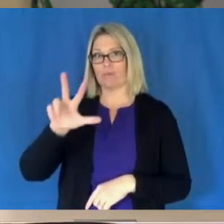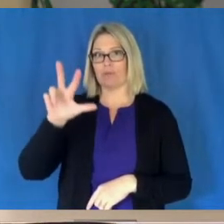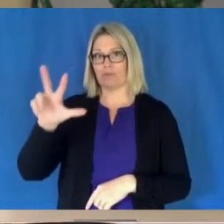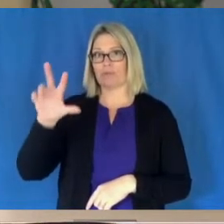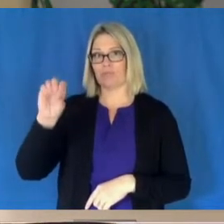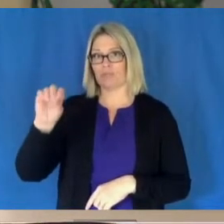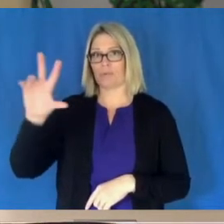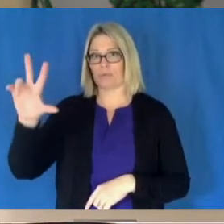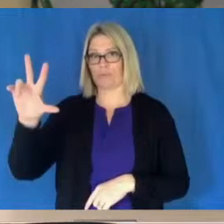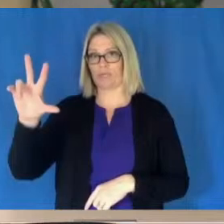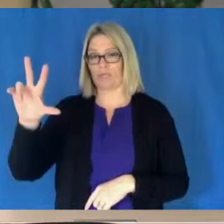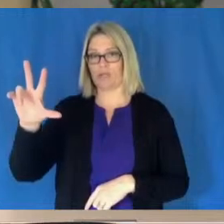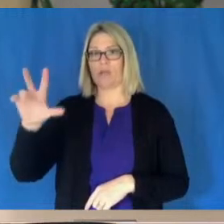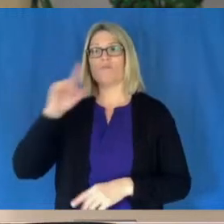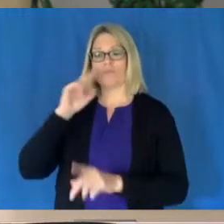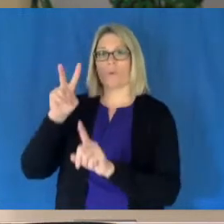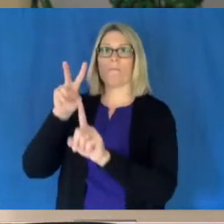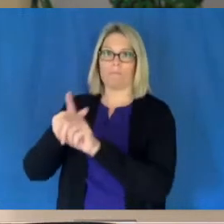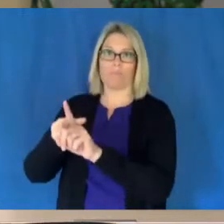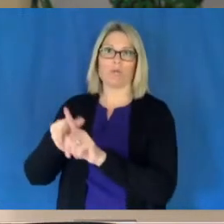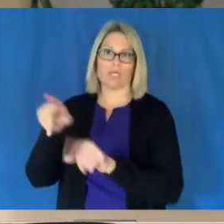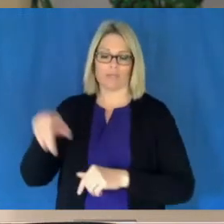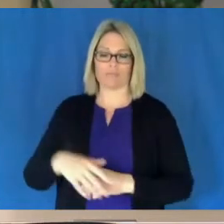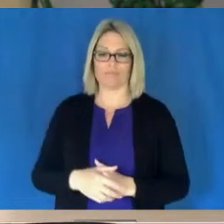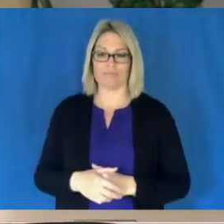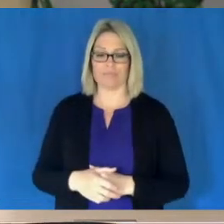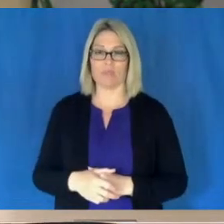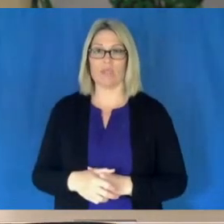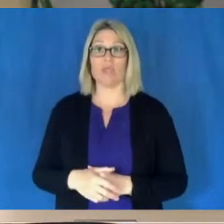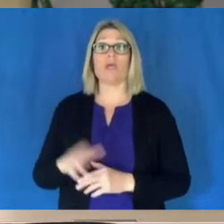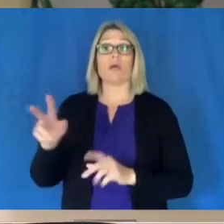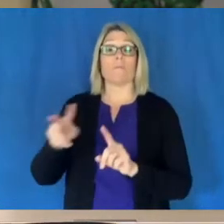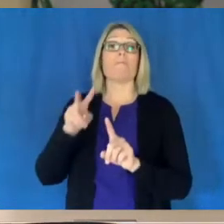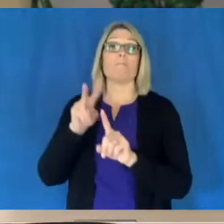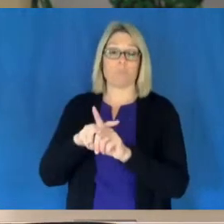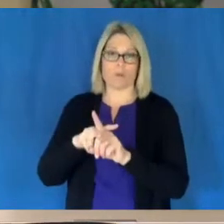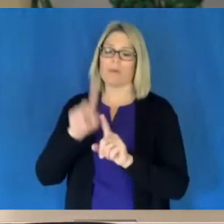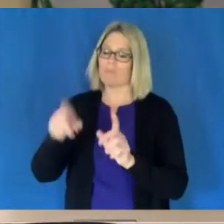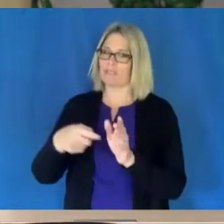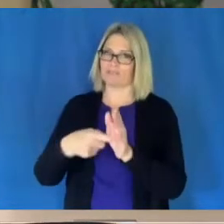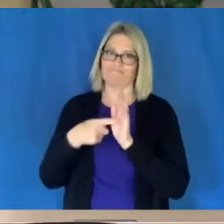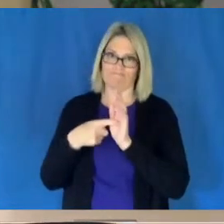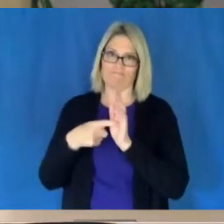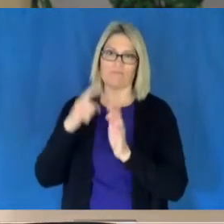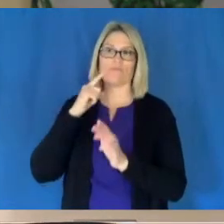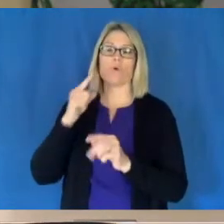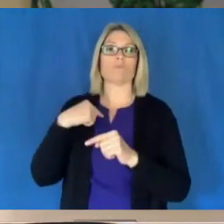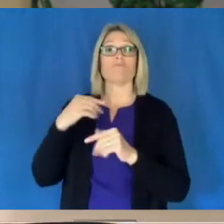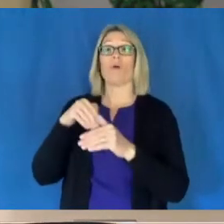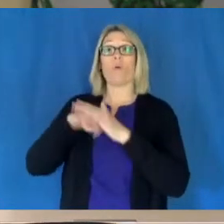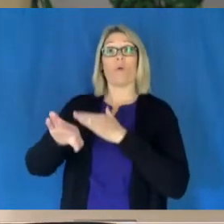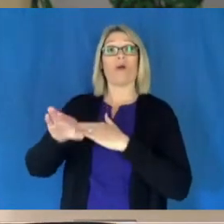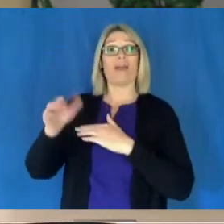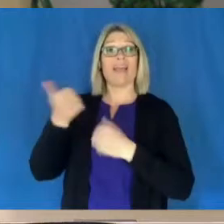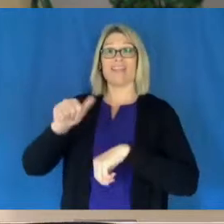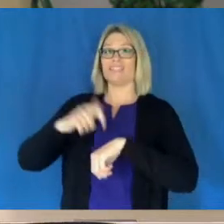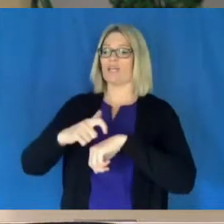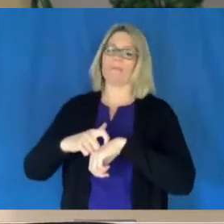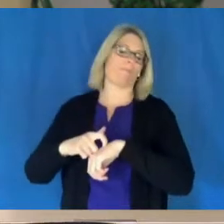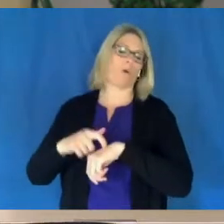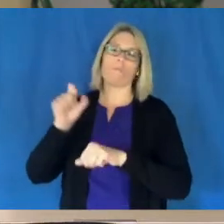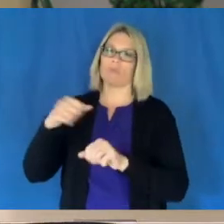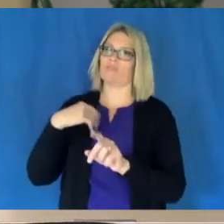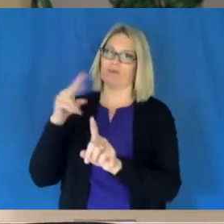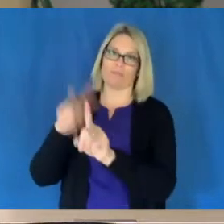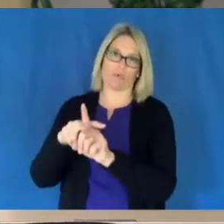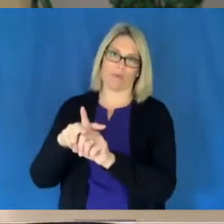1-844-975-3303 to speak to a booking clerk. An appointment is required to receive your vaccine at a community clinic for all individuals. I